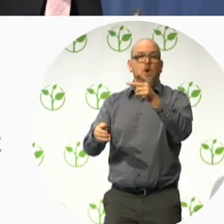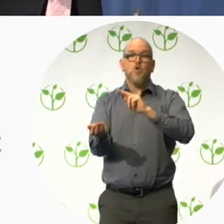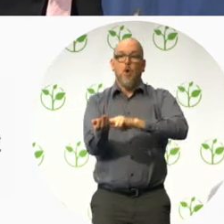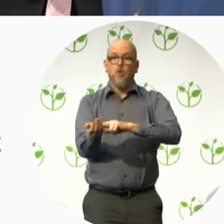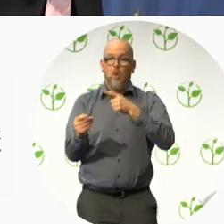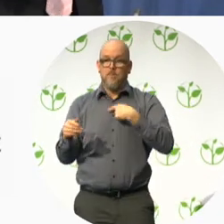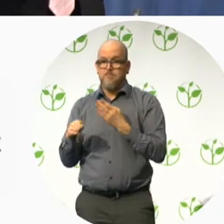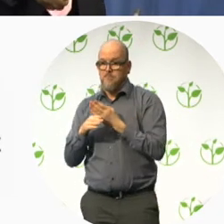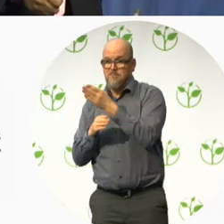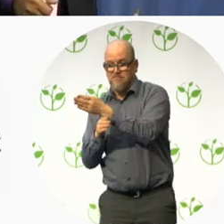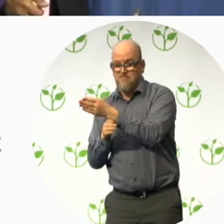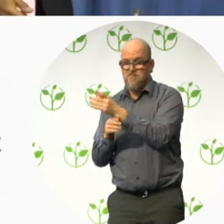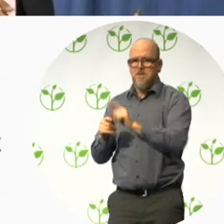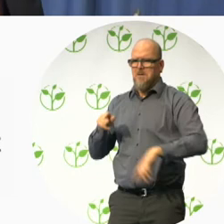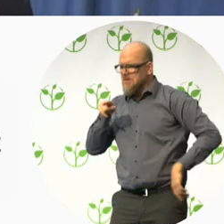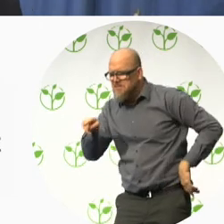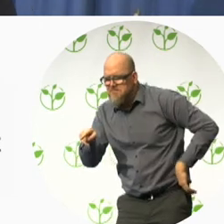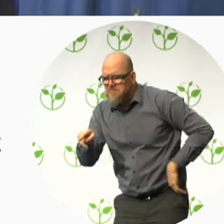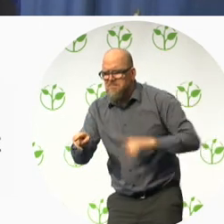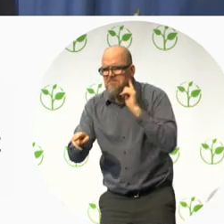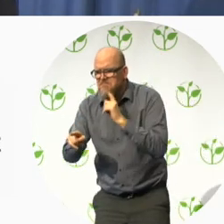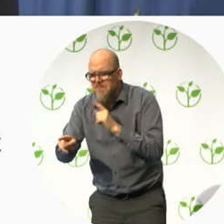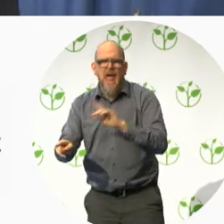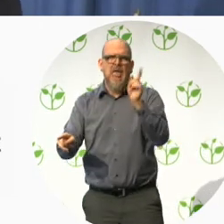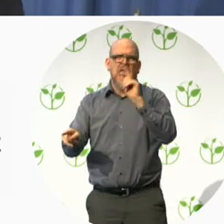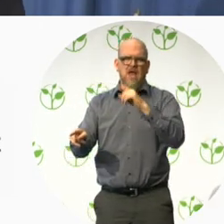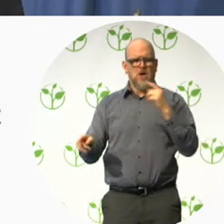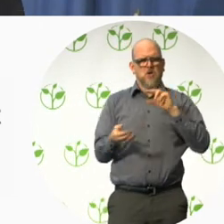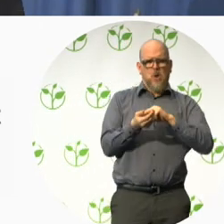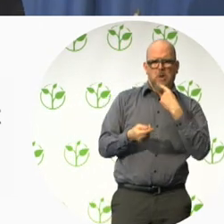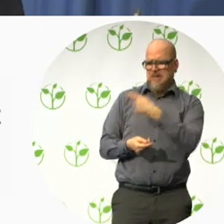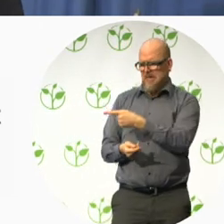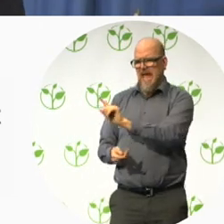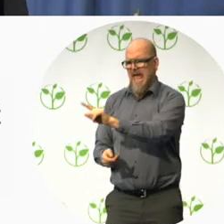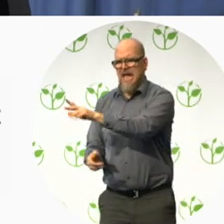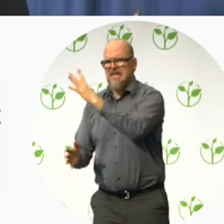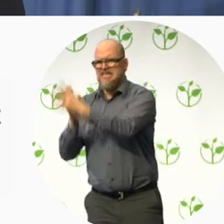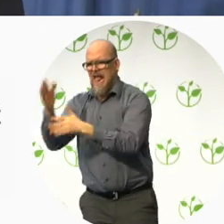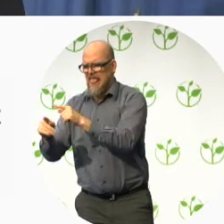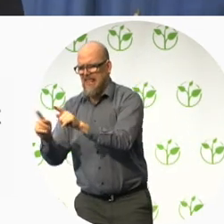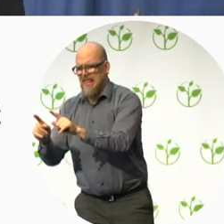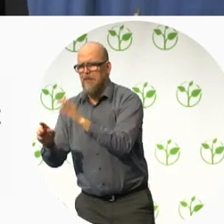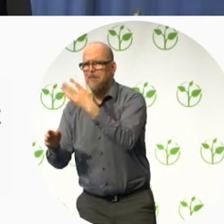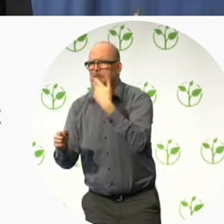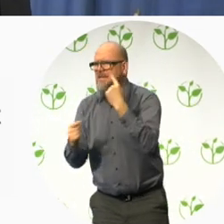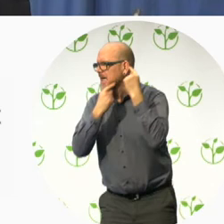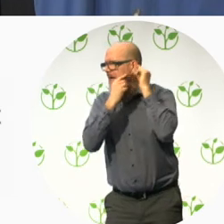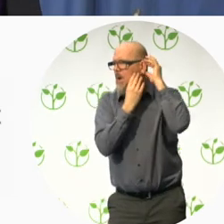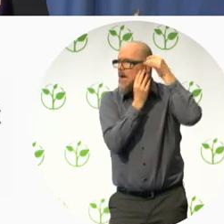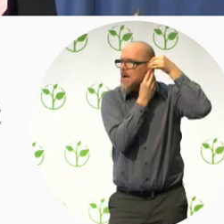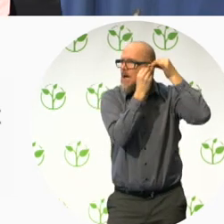the medical paradigm for the deaf people was that they do not